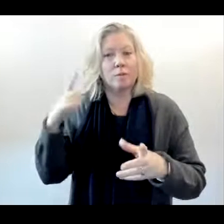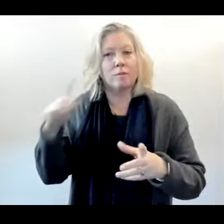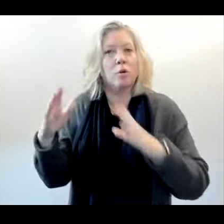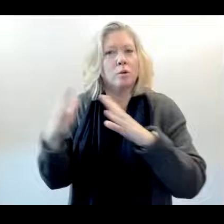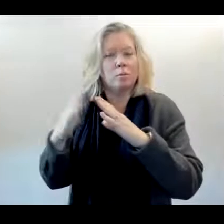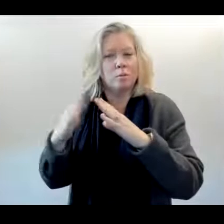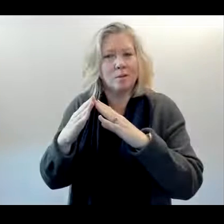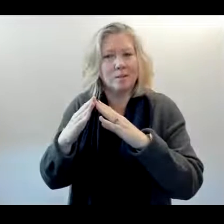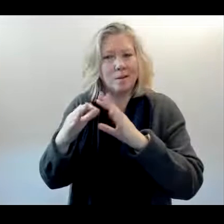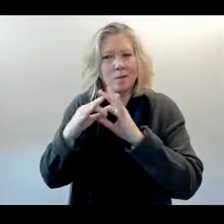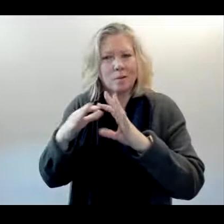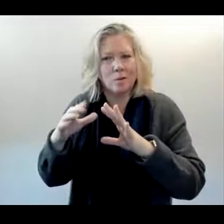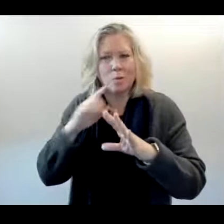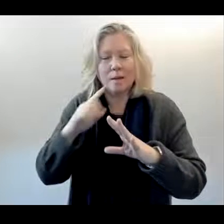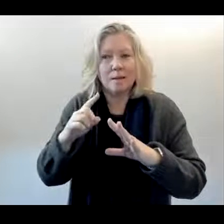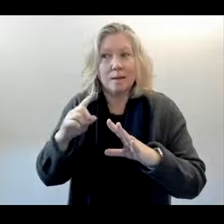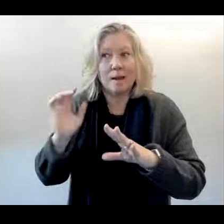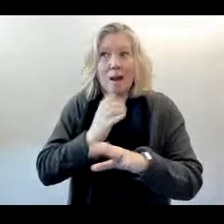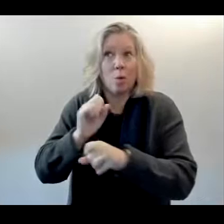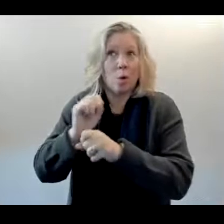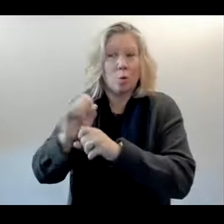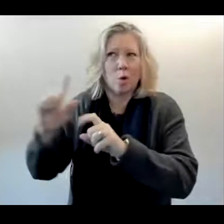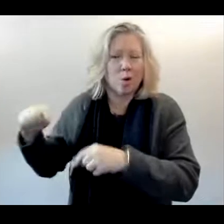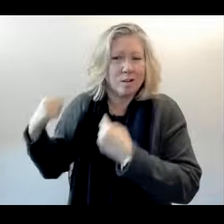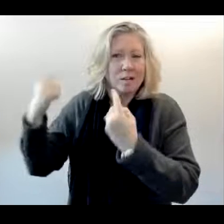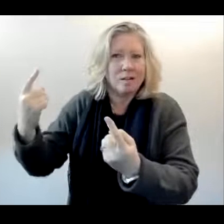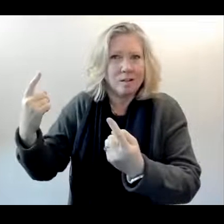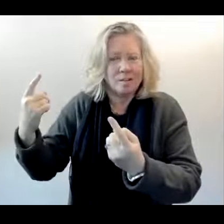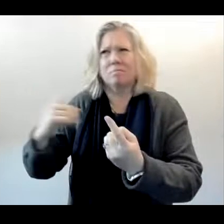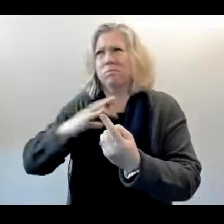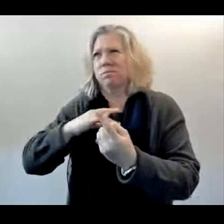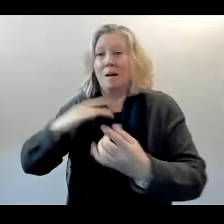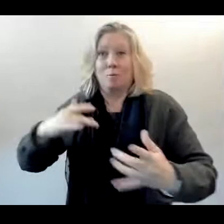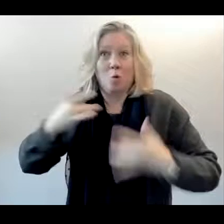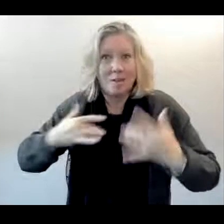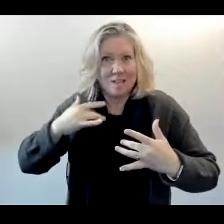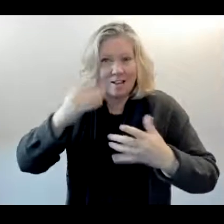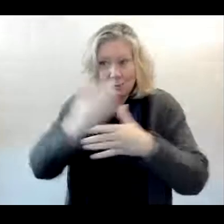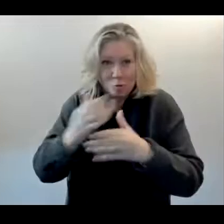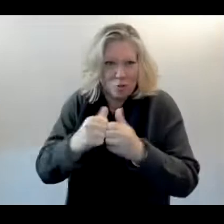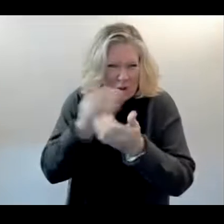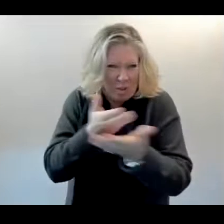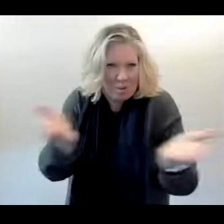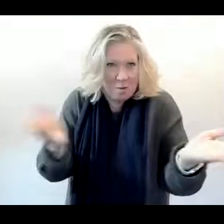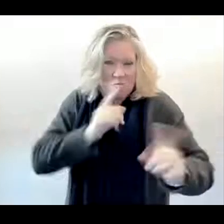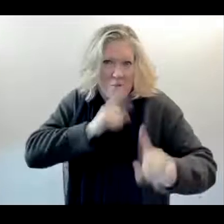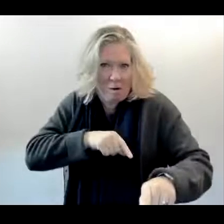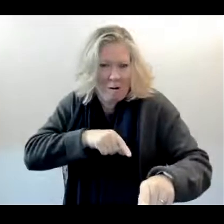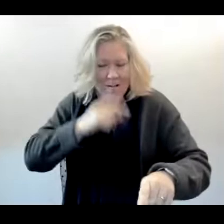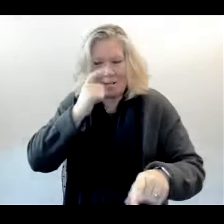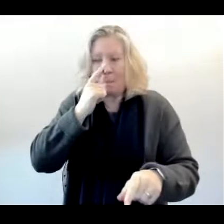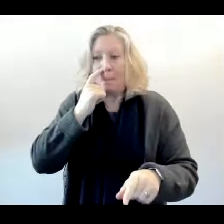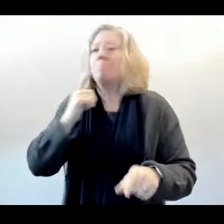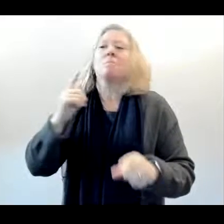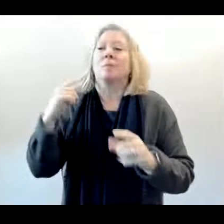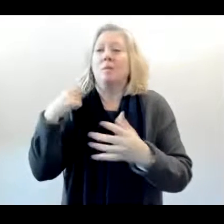excited. There's such great work that we have that we want to report out, some wonderful announcements, as well as items that we would love